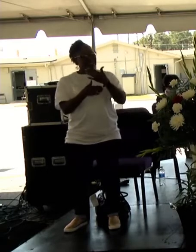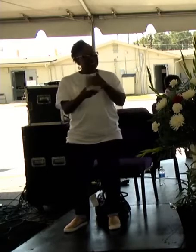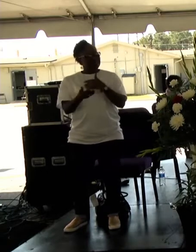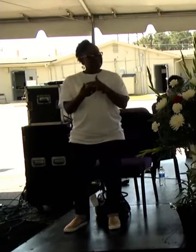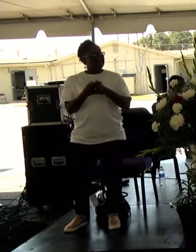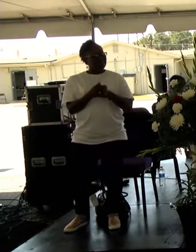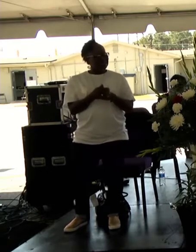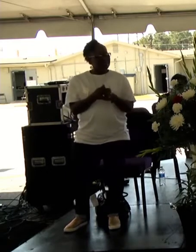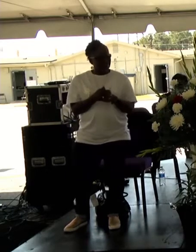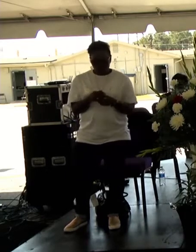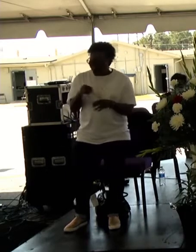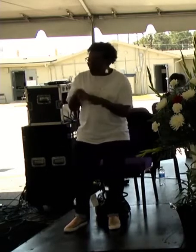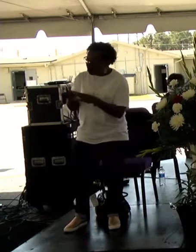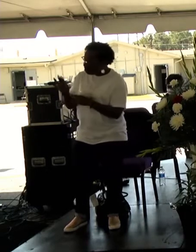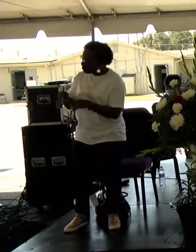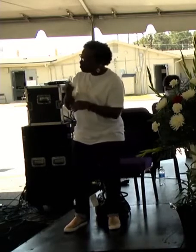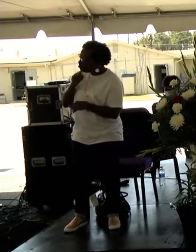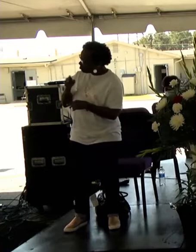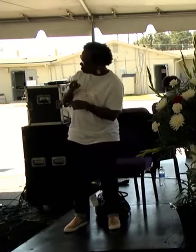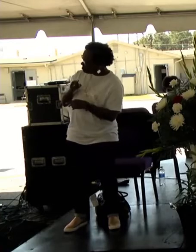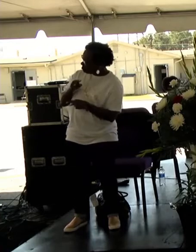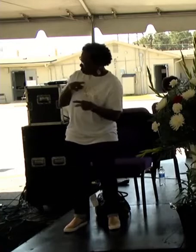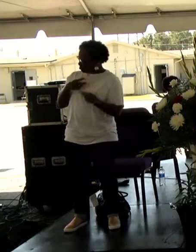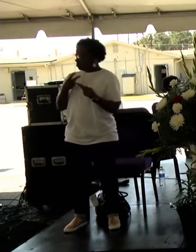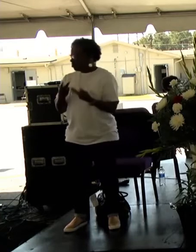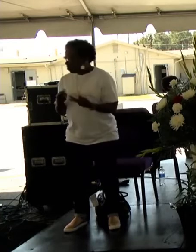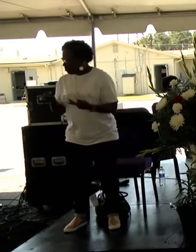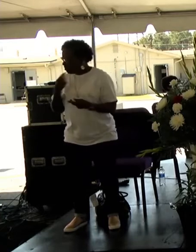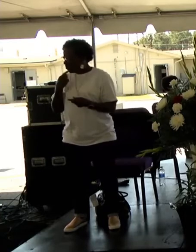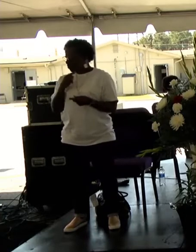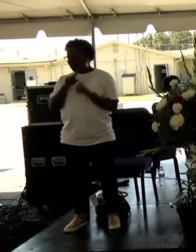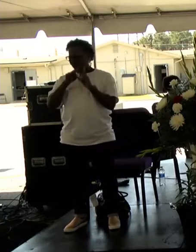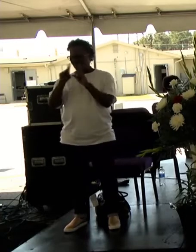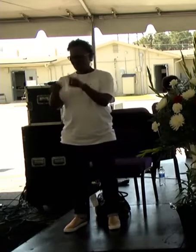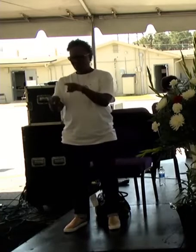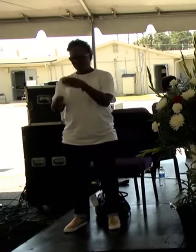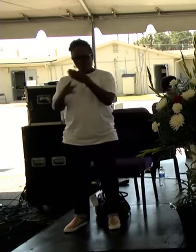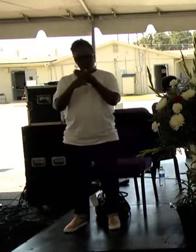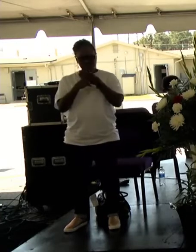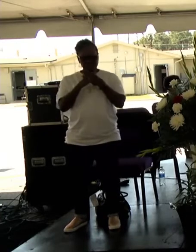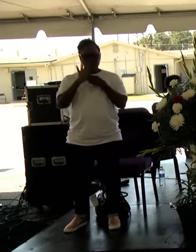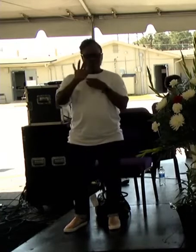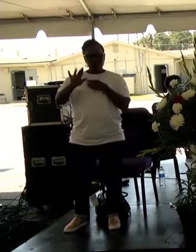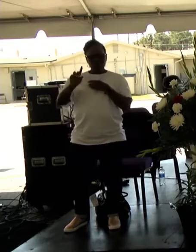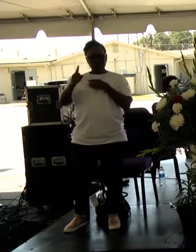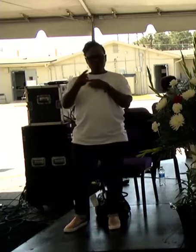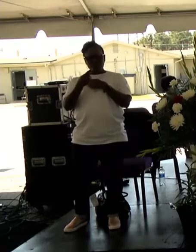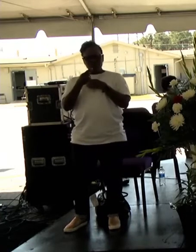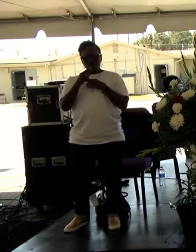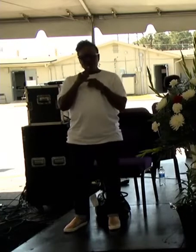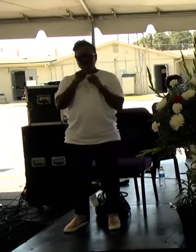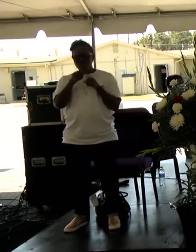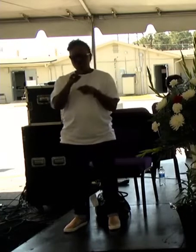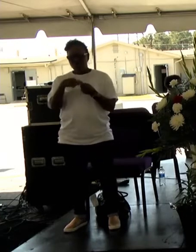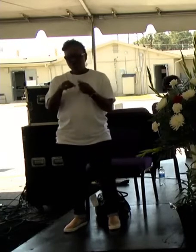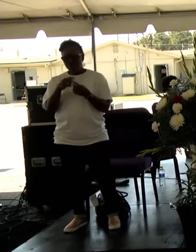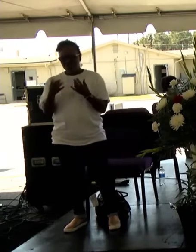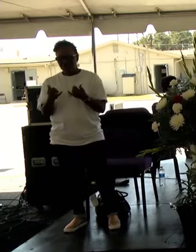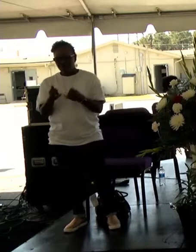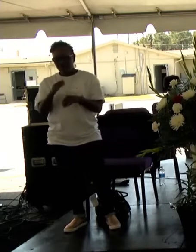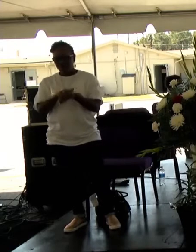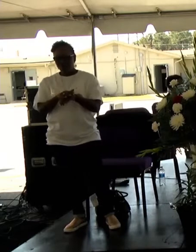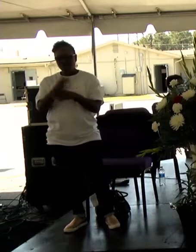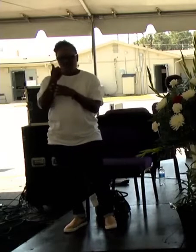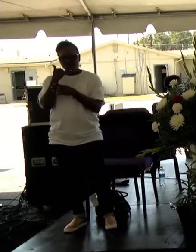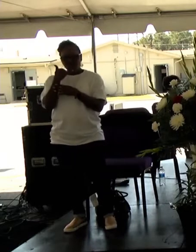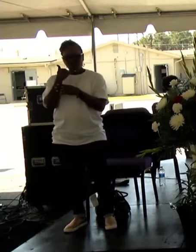customer service person said something in the chat that really messed me up. She said, "Go back to your original order," while I'm on the phone. I